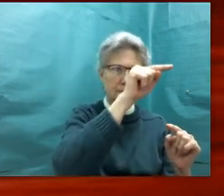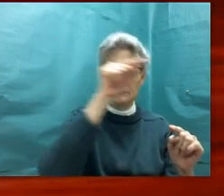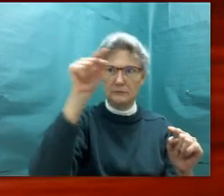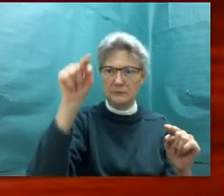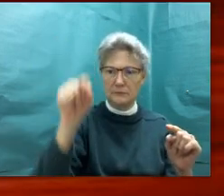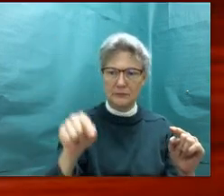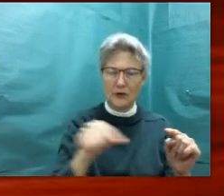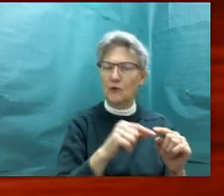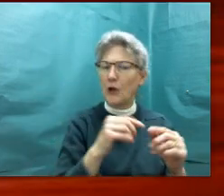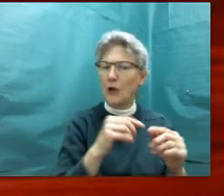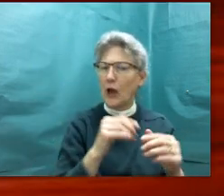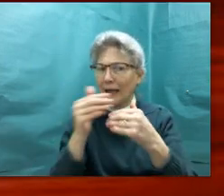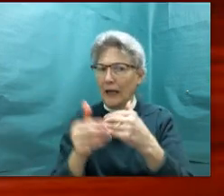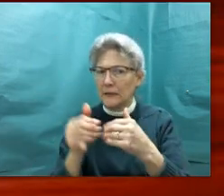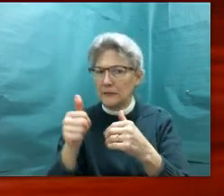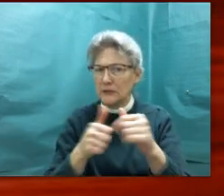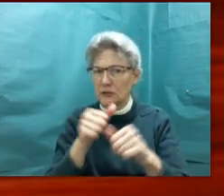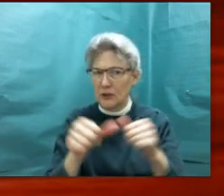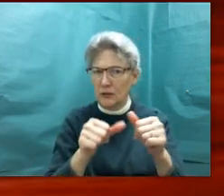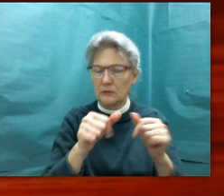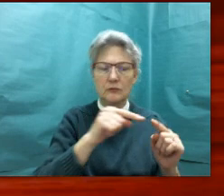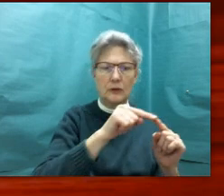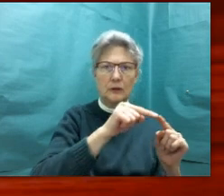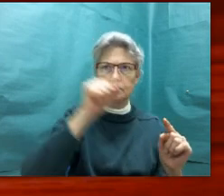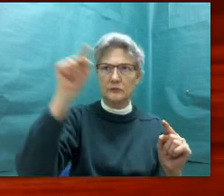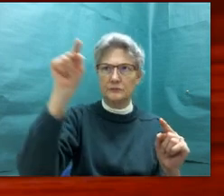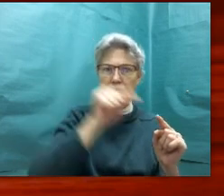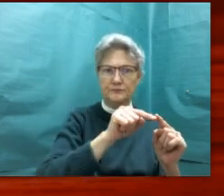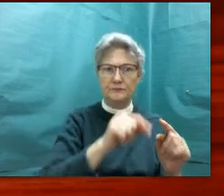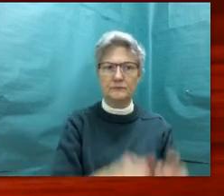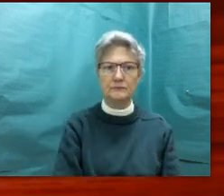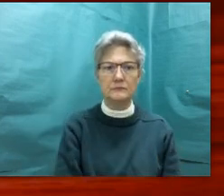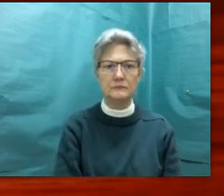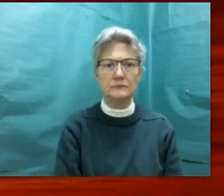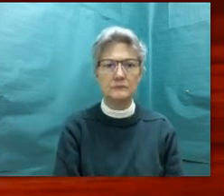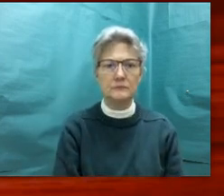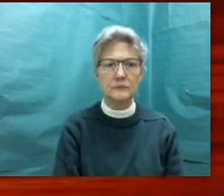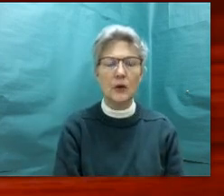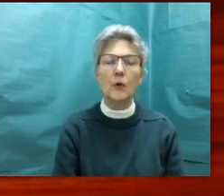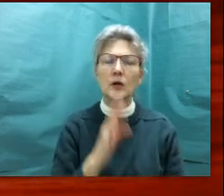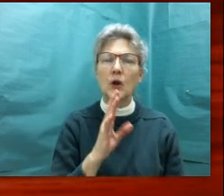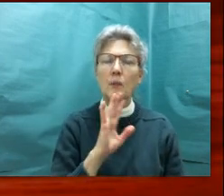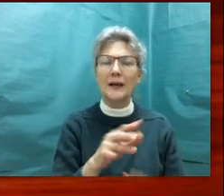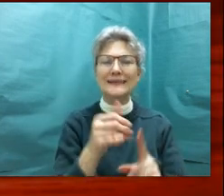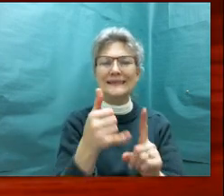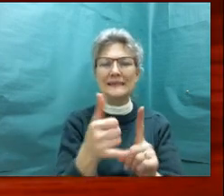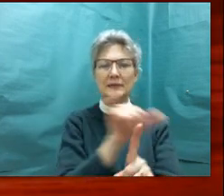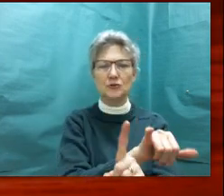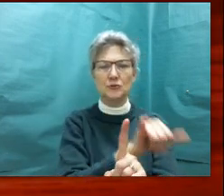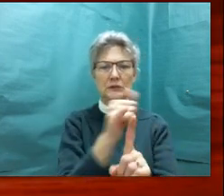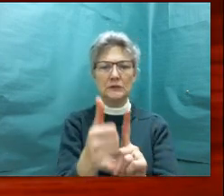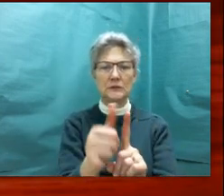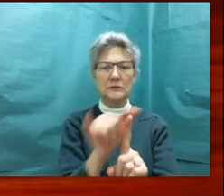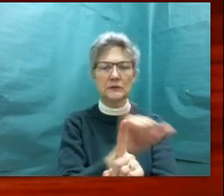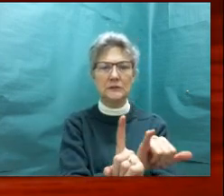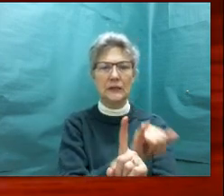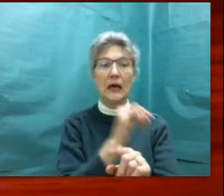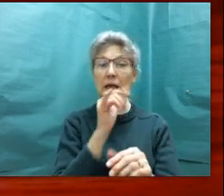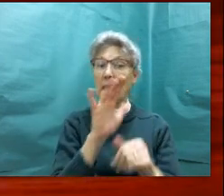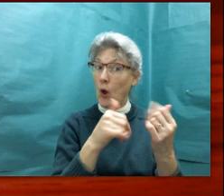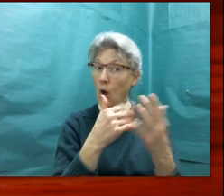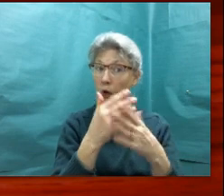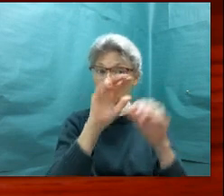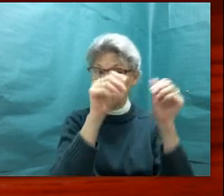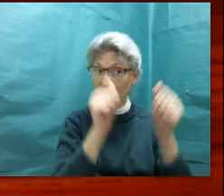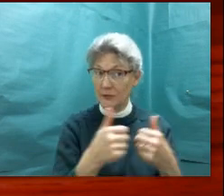diagonally, that is a diagonal line. So we're going to talk about symmetry now. Not all shapes have a